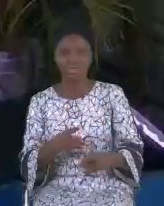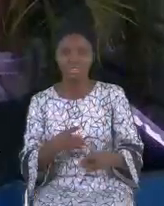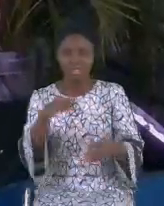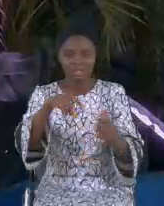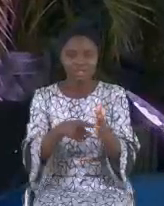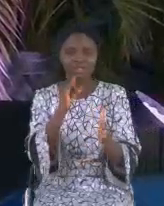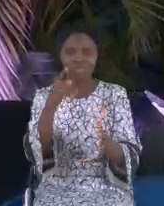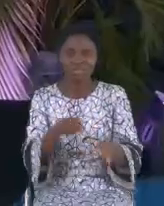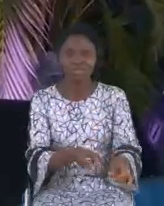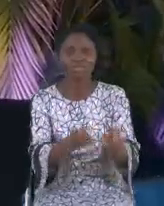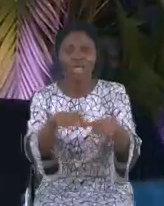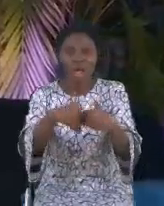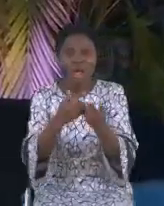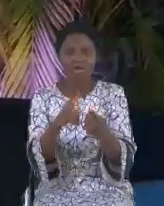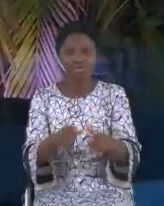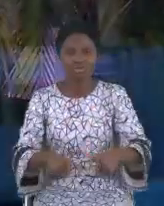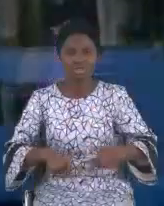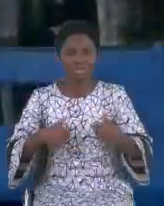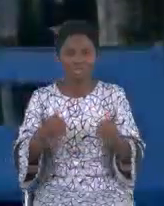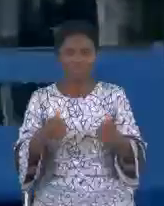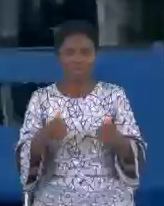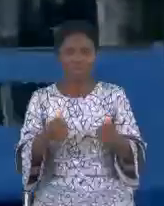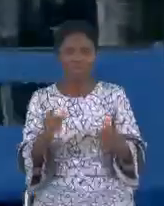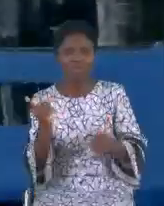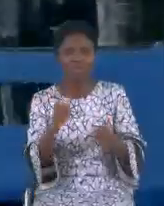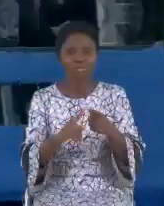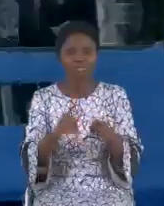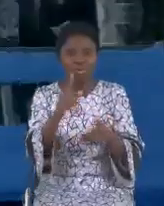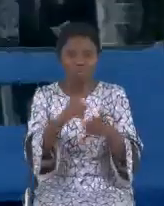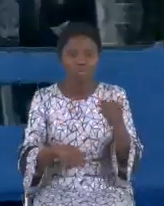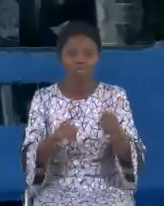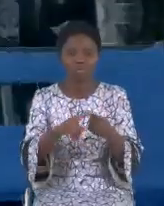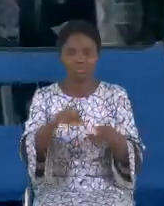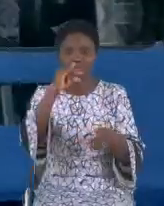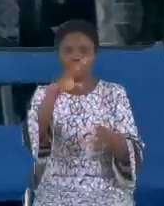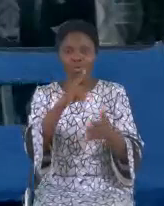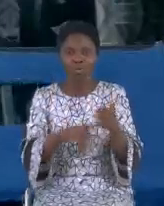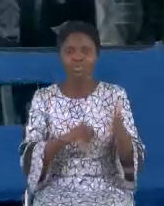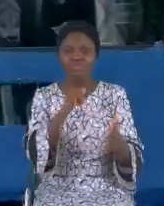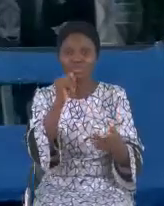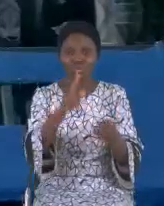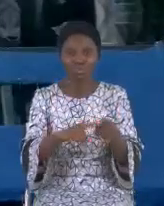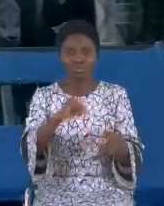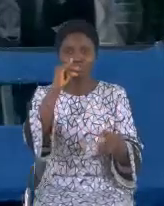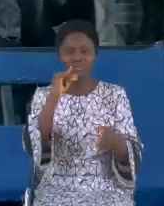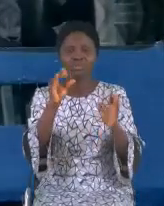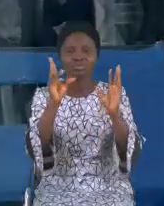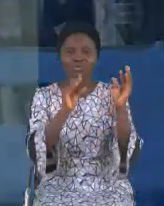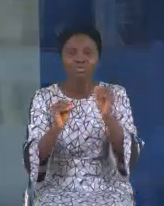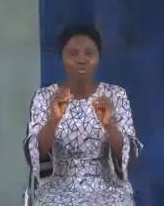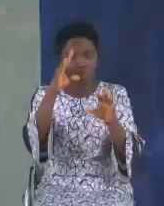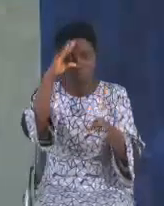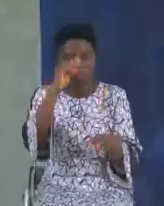live and where to live, what to drink, what not to drink. No man could